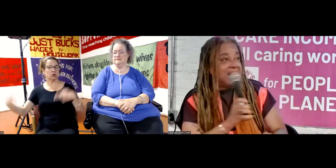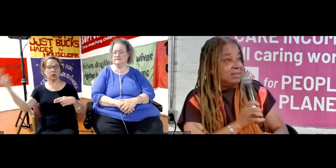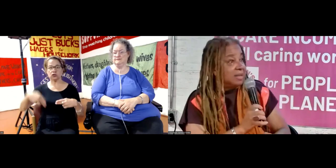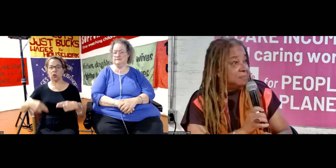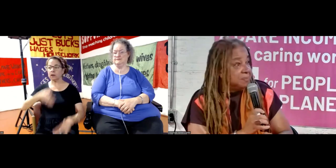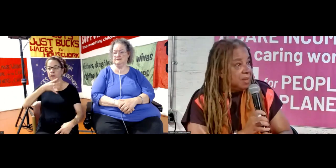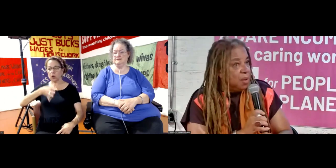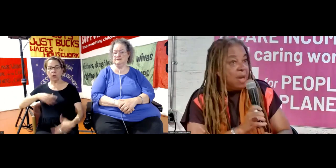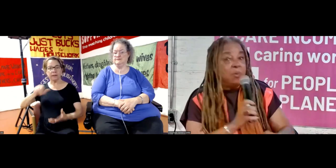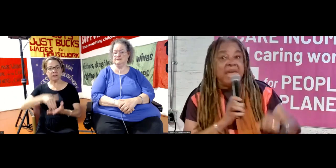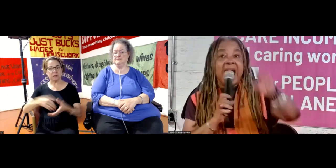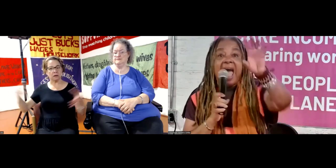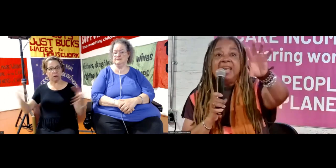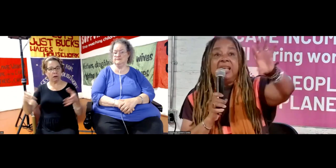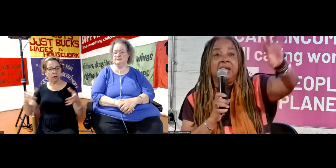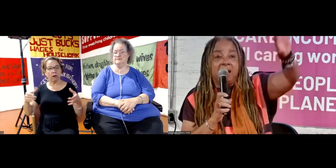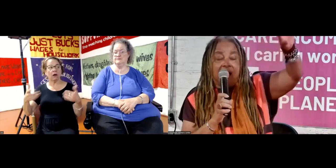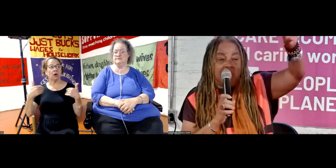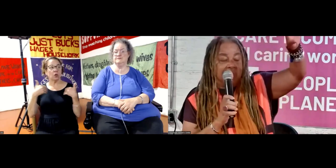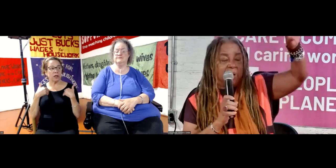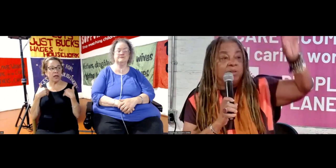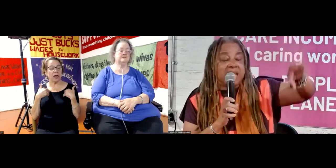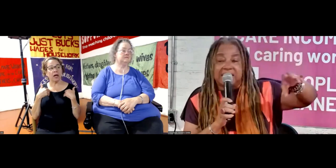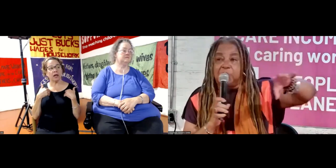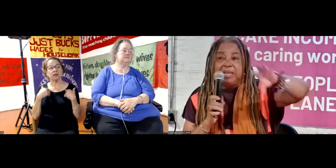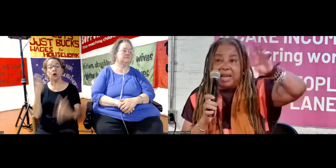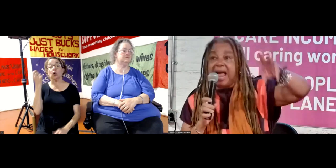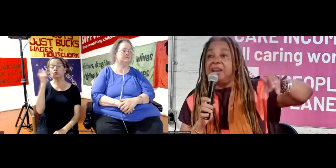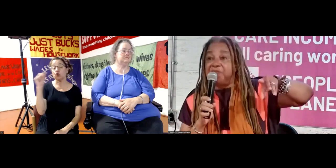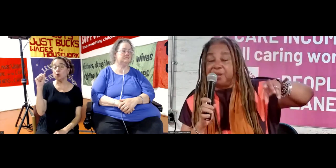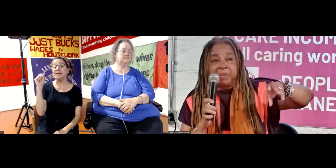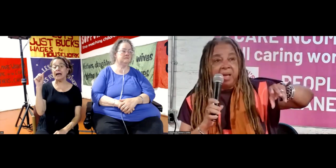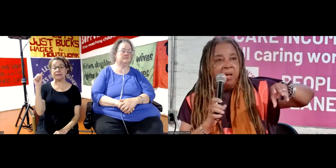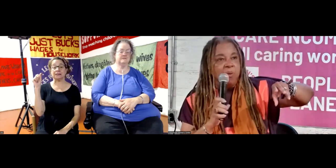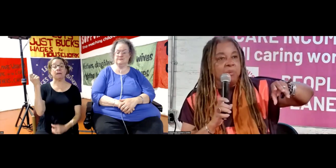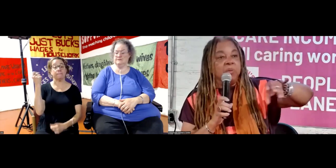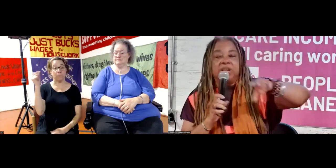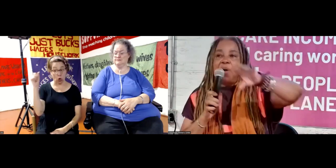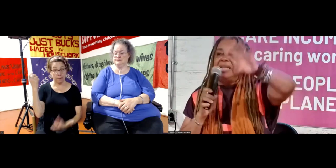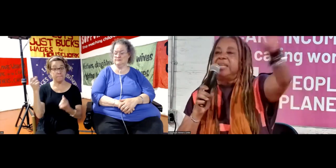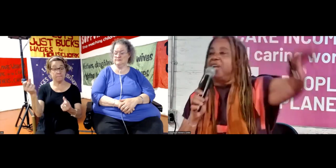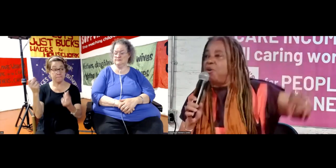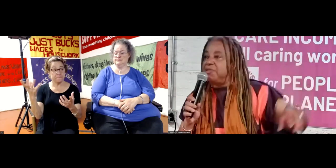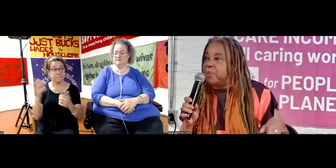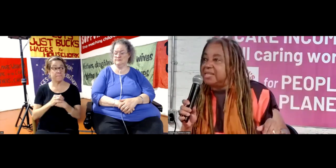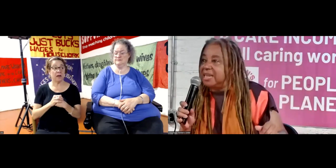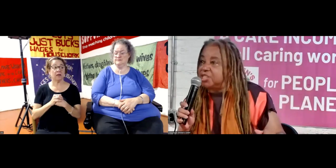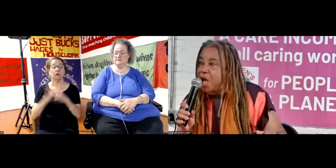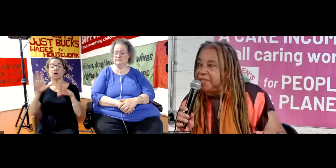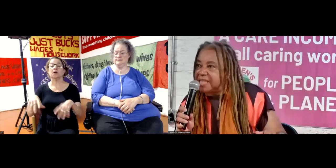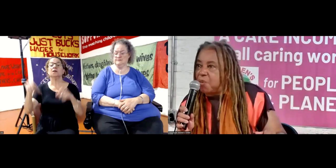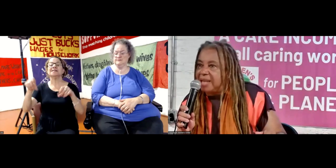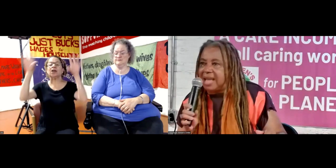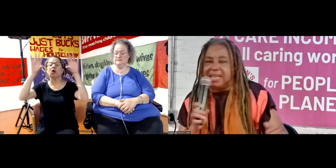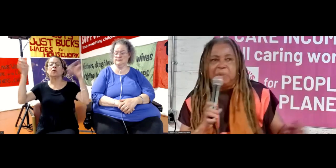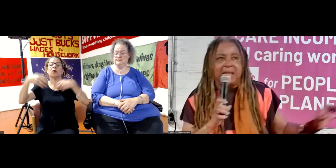women's center. But we had protests, and we did a lot of them, where we would go in and take over the president's